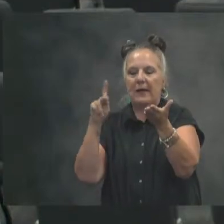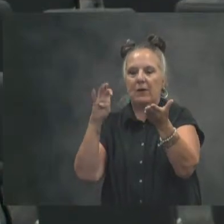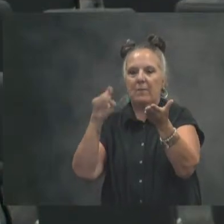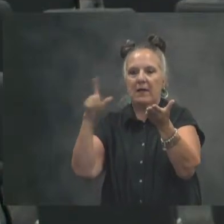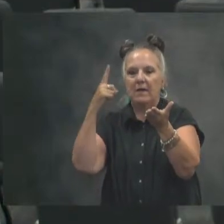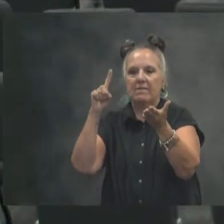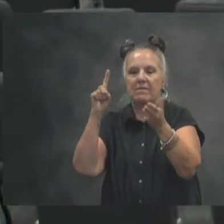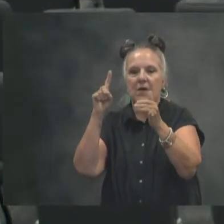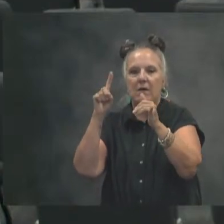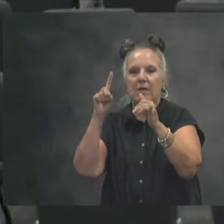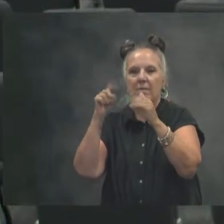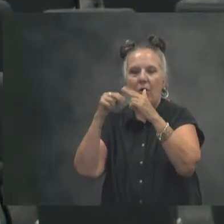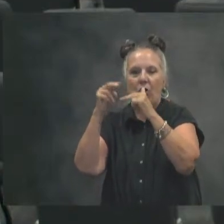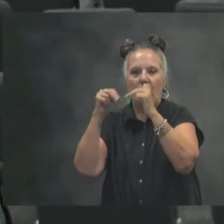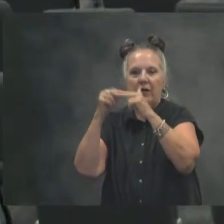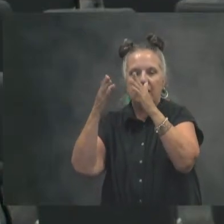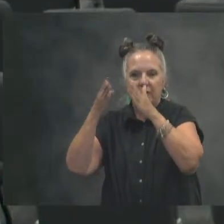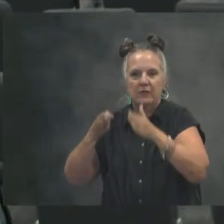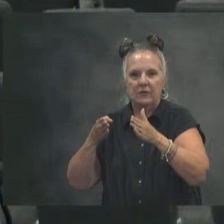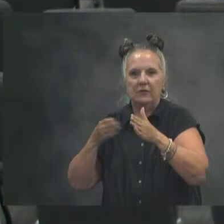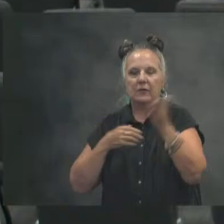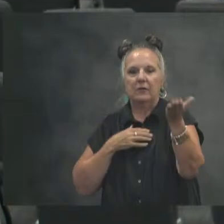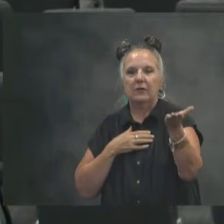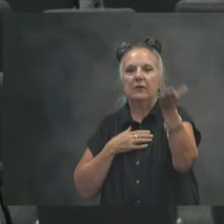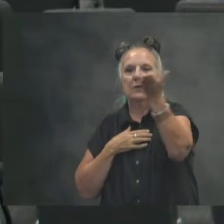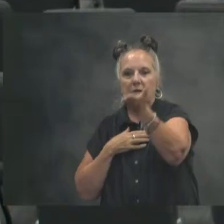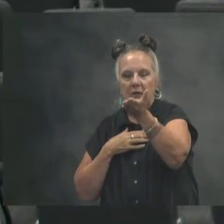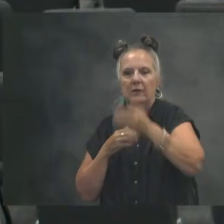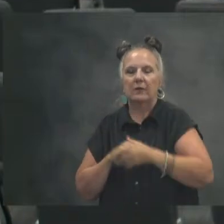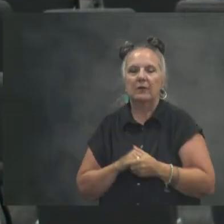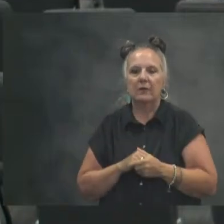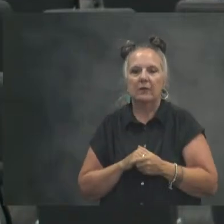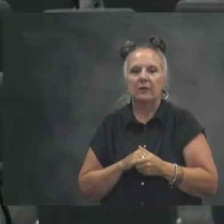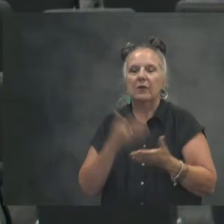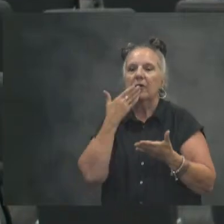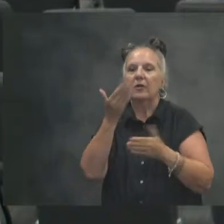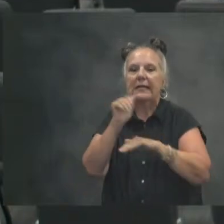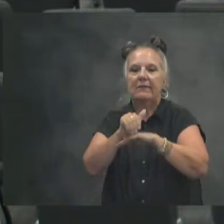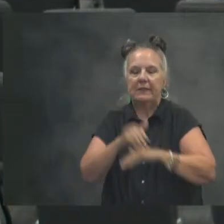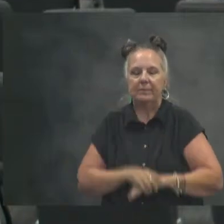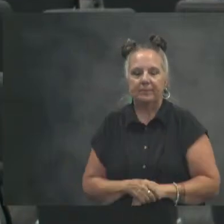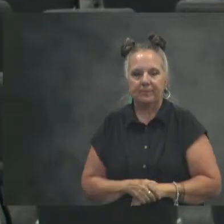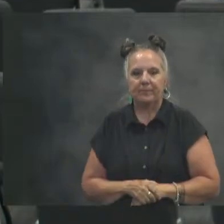Mosley Architects, and Jen Lyon from Mosley Architects. Good evening.